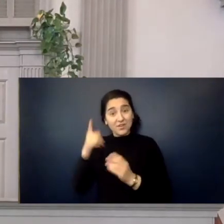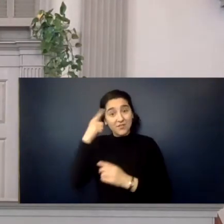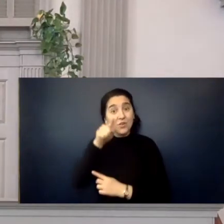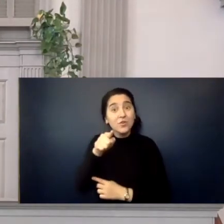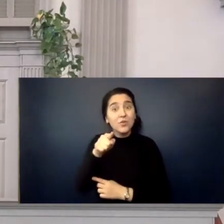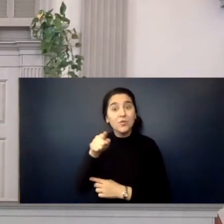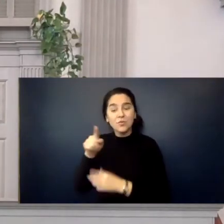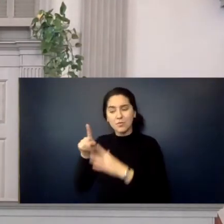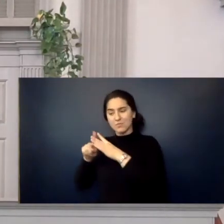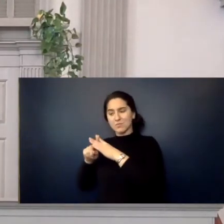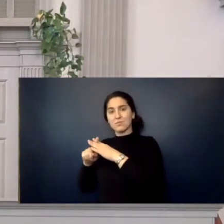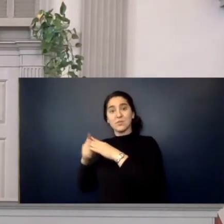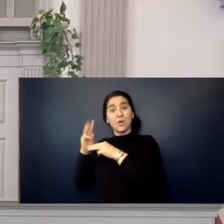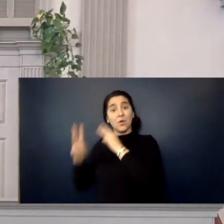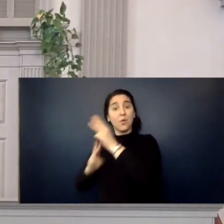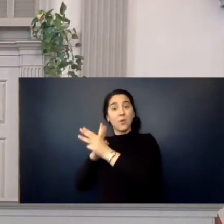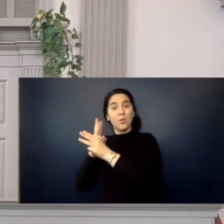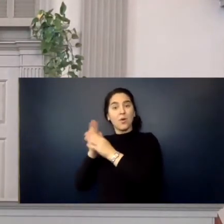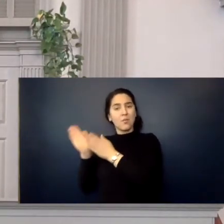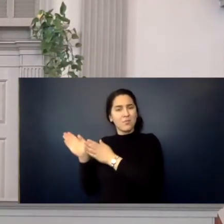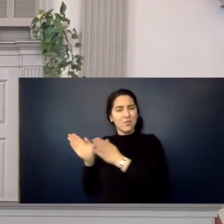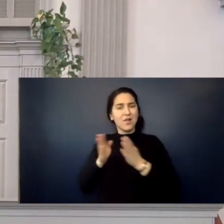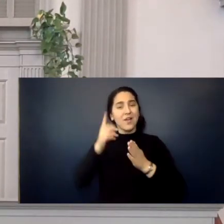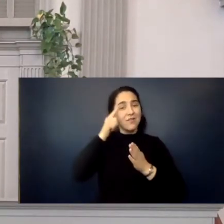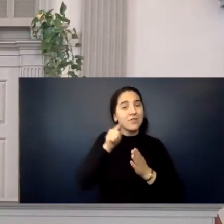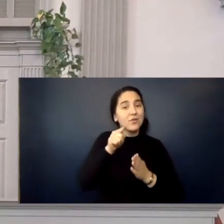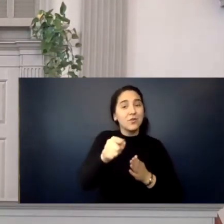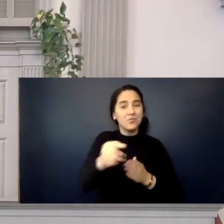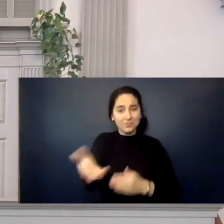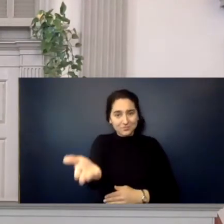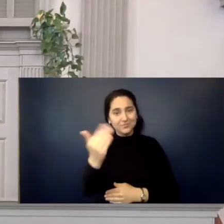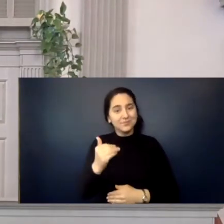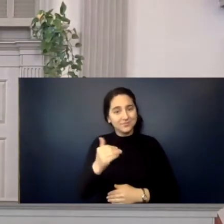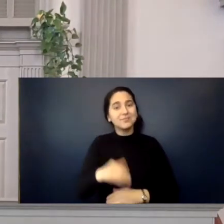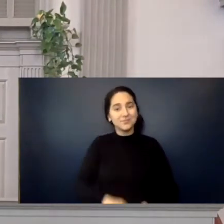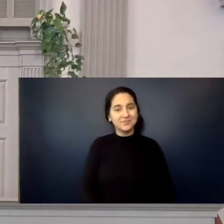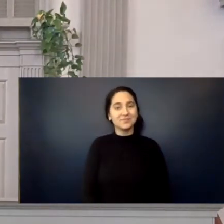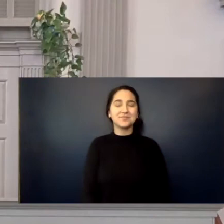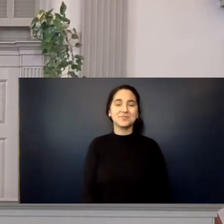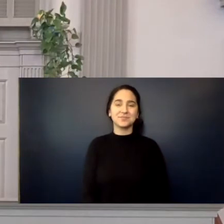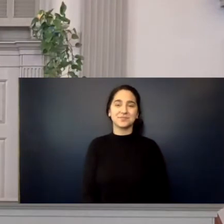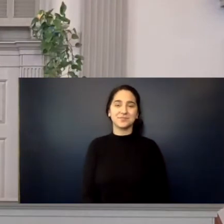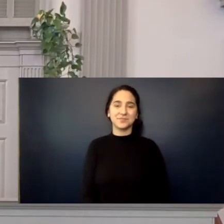has been prepared for you from the beginning of the world.